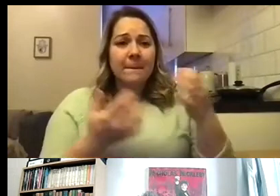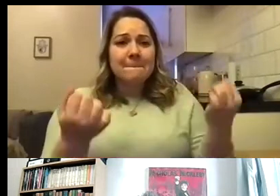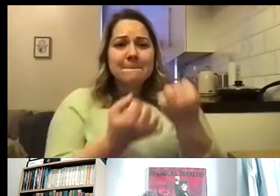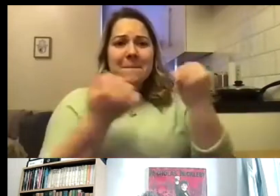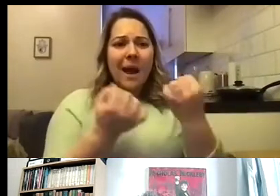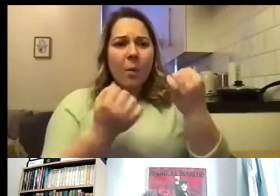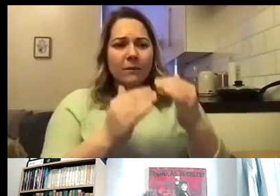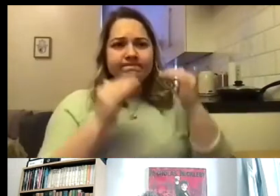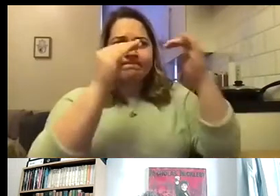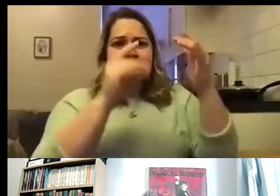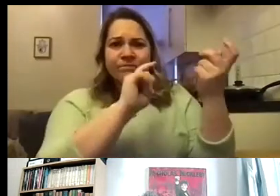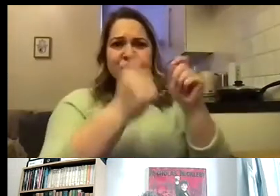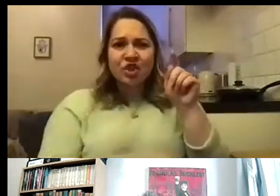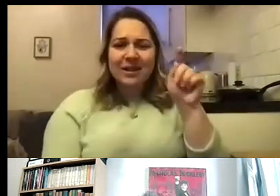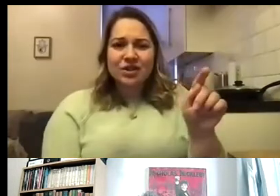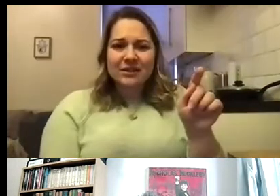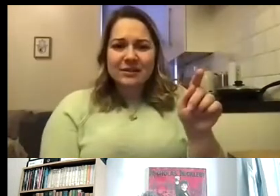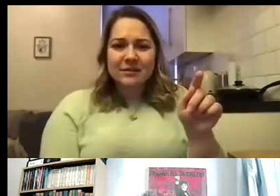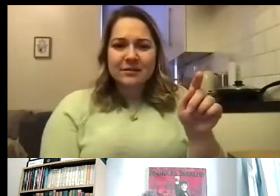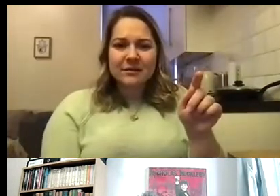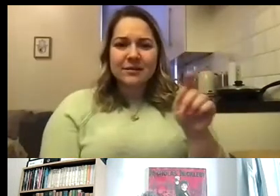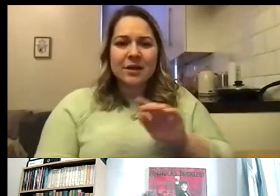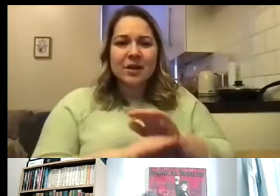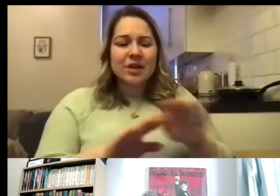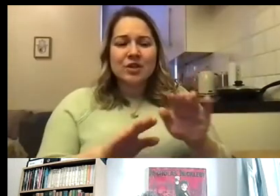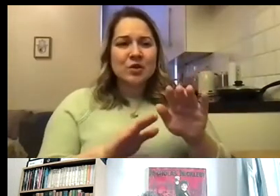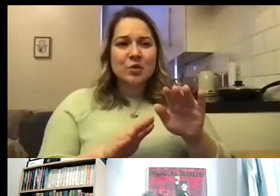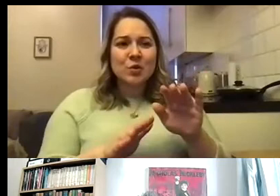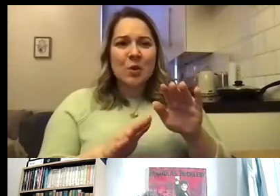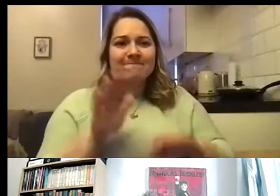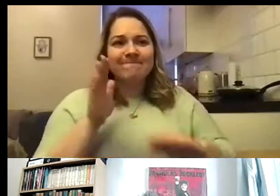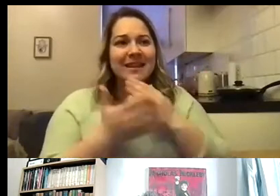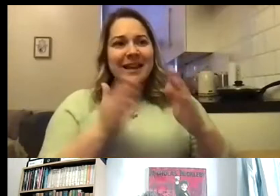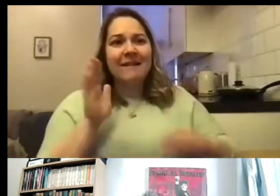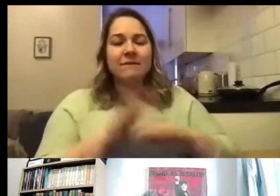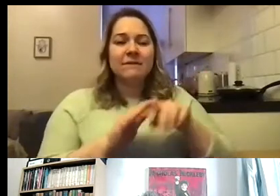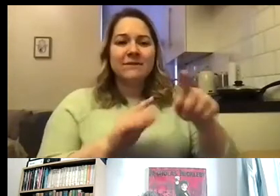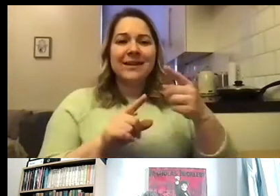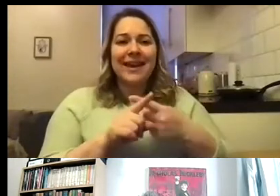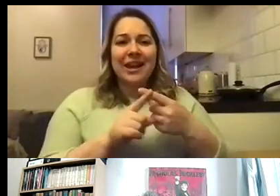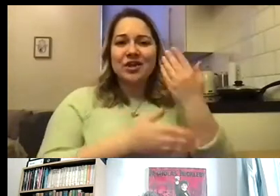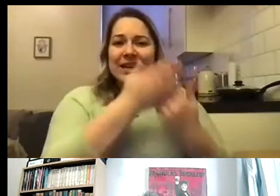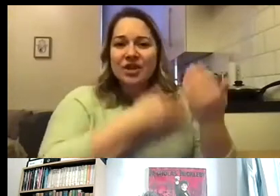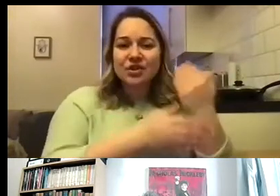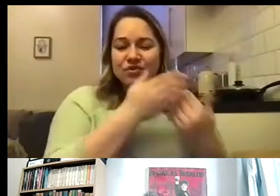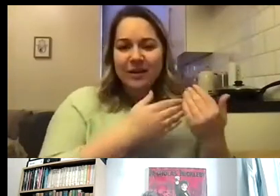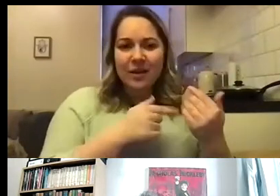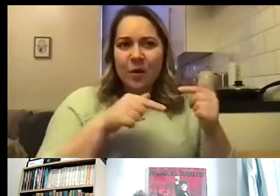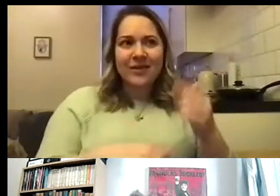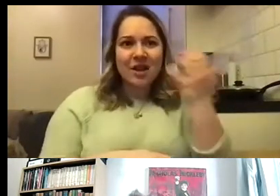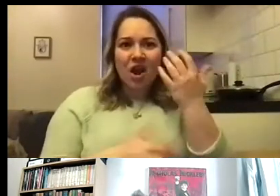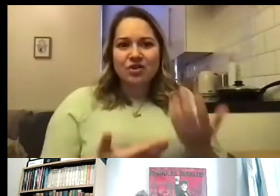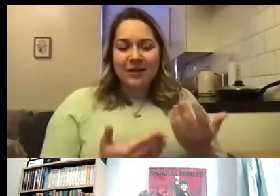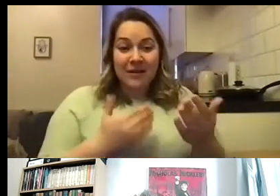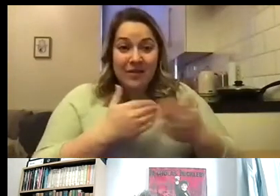structures. And I feel that that's not the fullness of England's history, not the fullness of world history, but certainly not in this country. There's so much